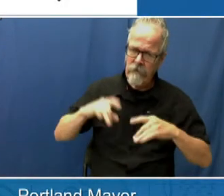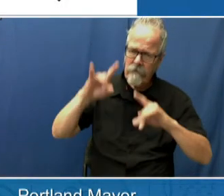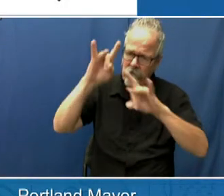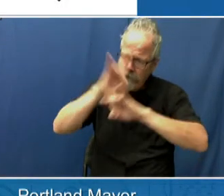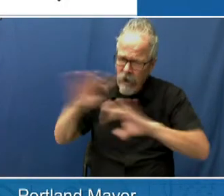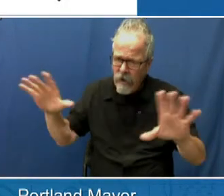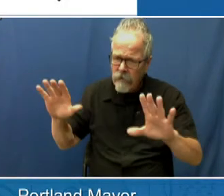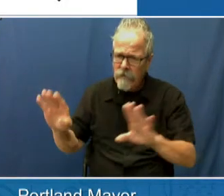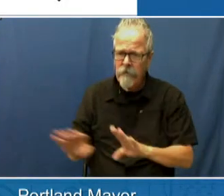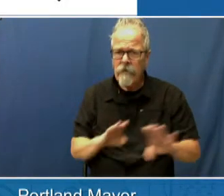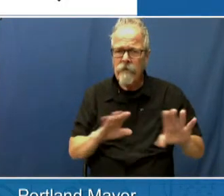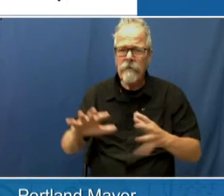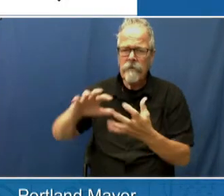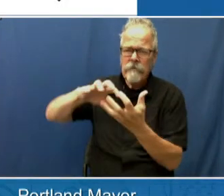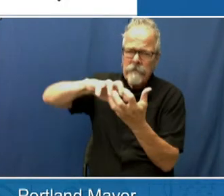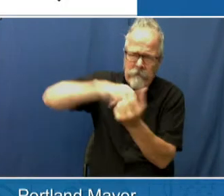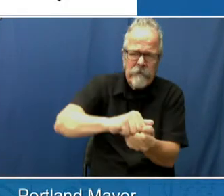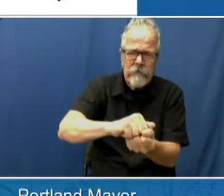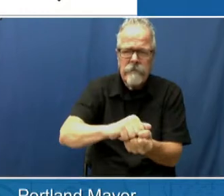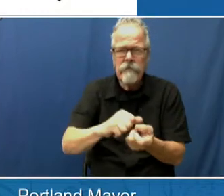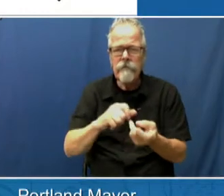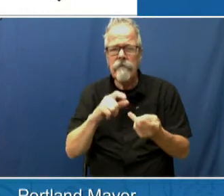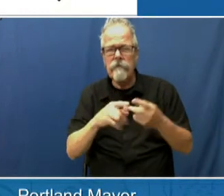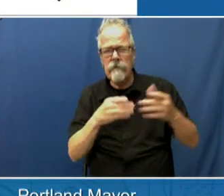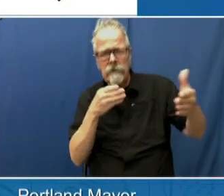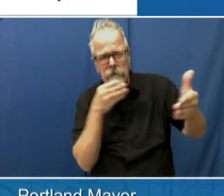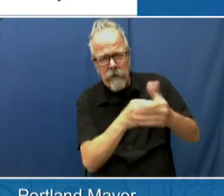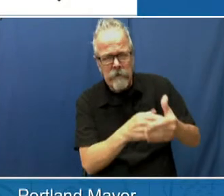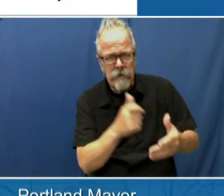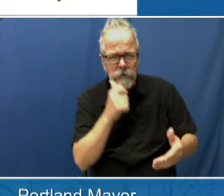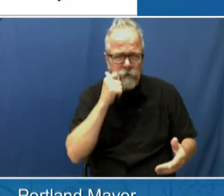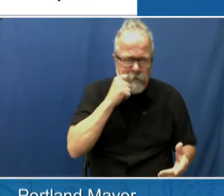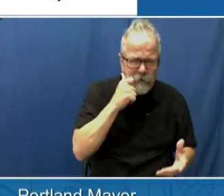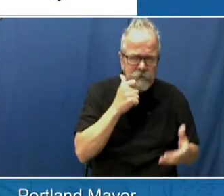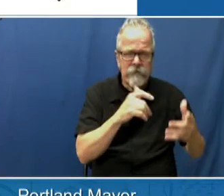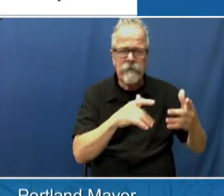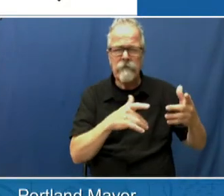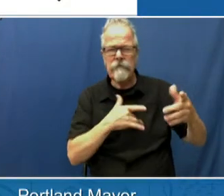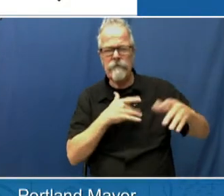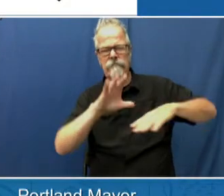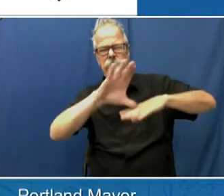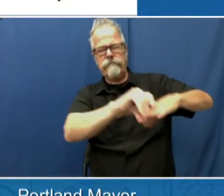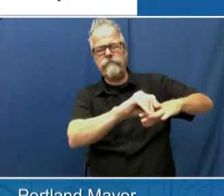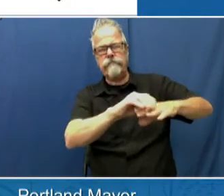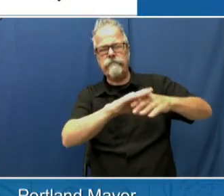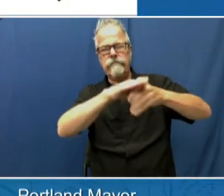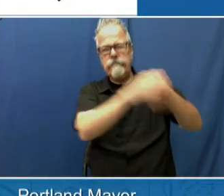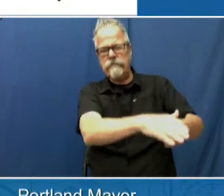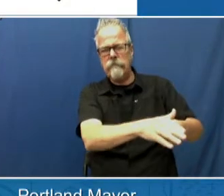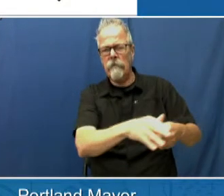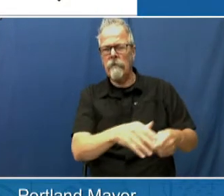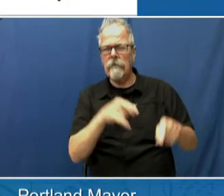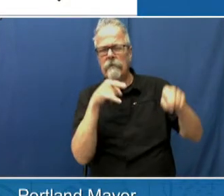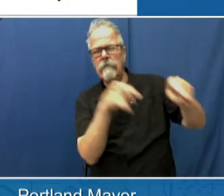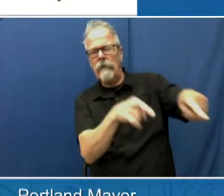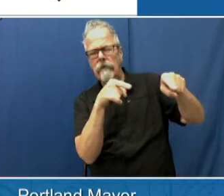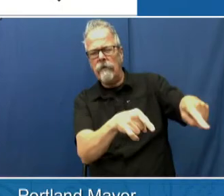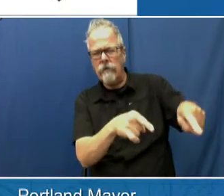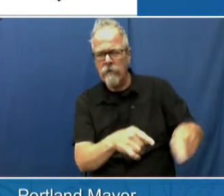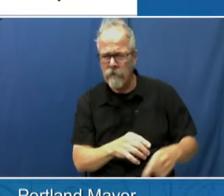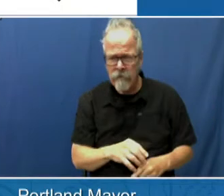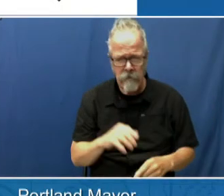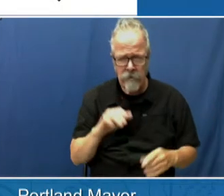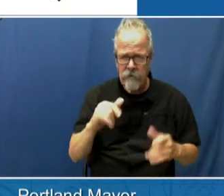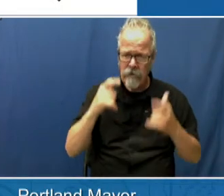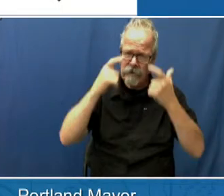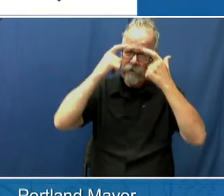destruction, prejudice, or intimidation. These acts are inherently vain and selfish, and